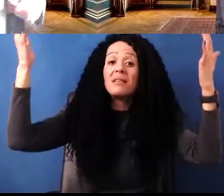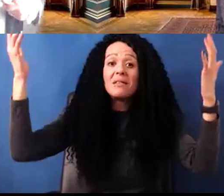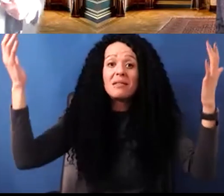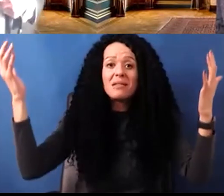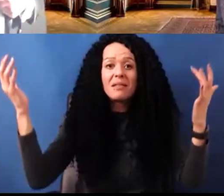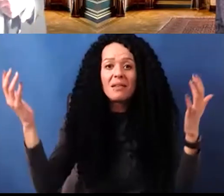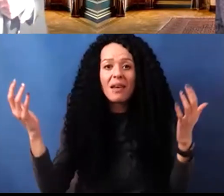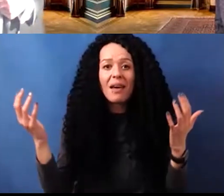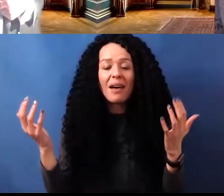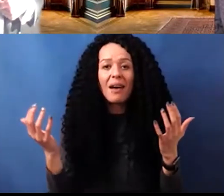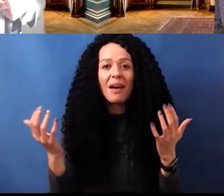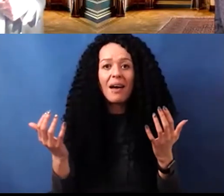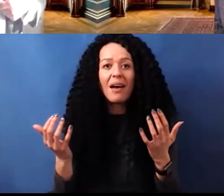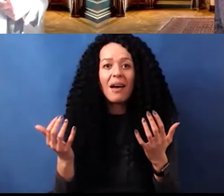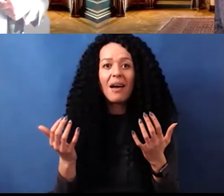space,